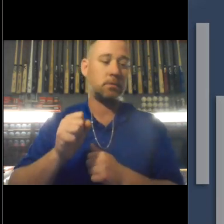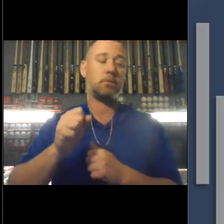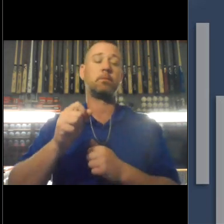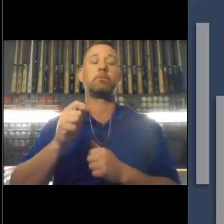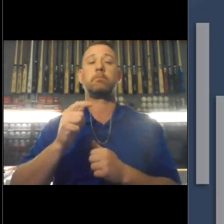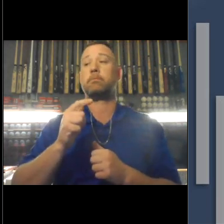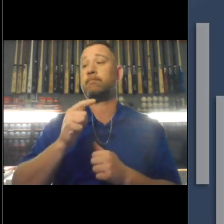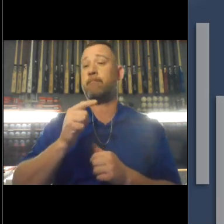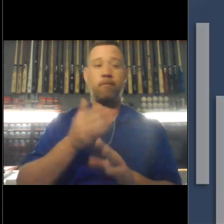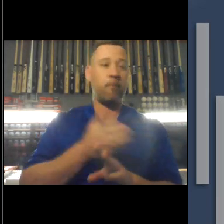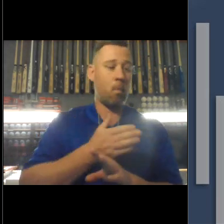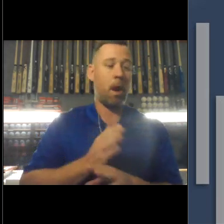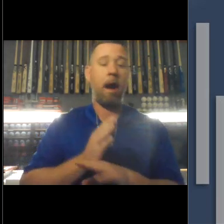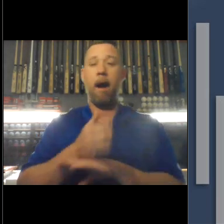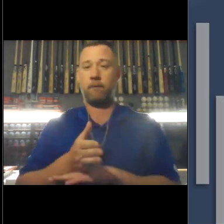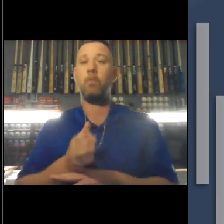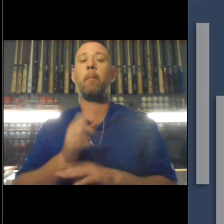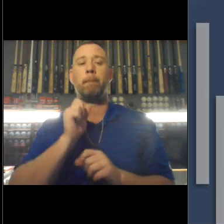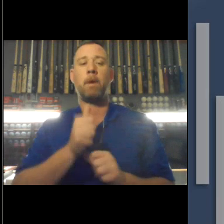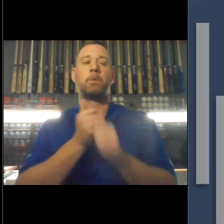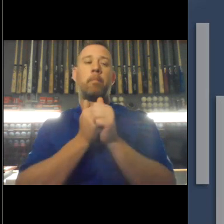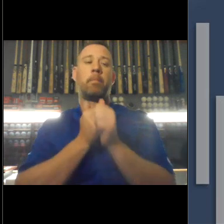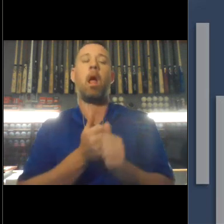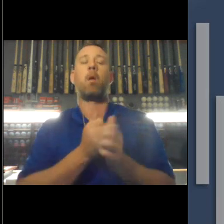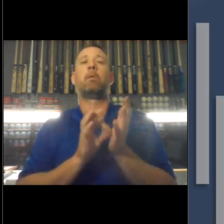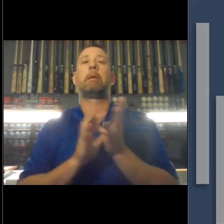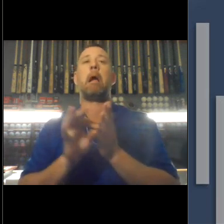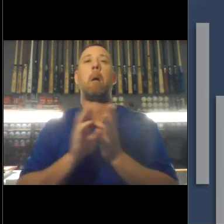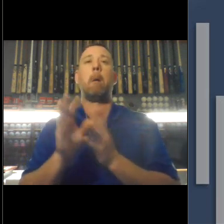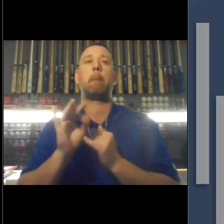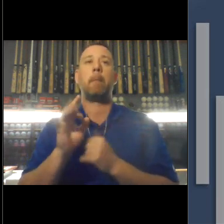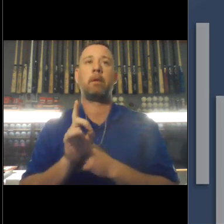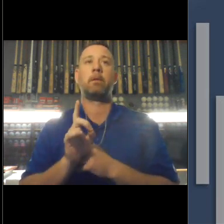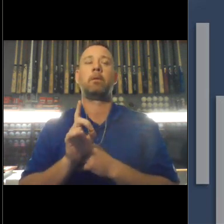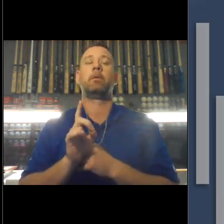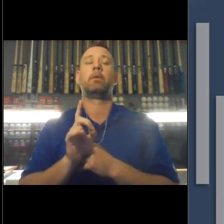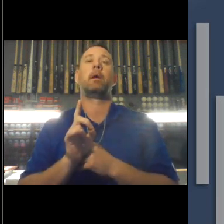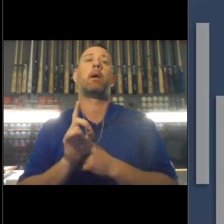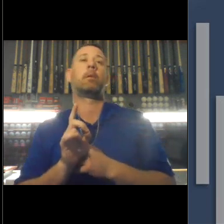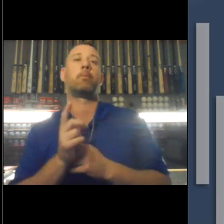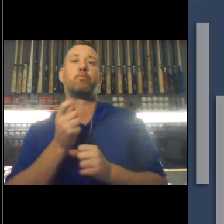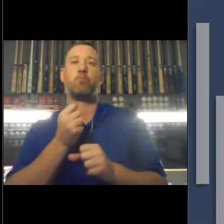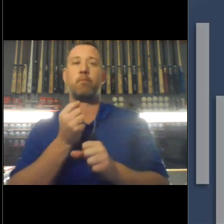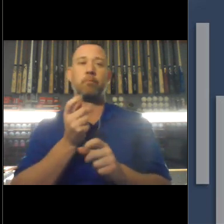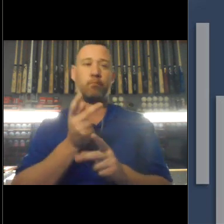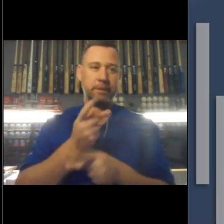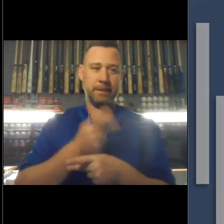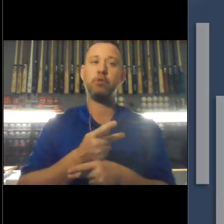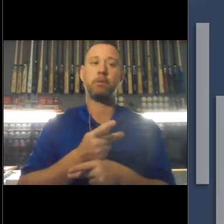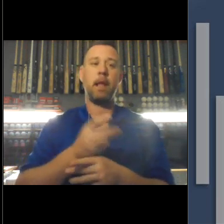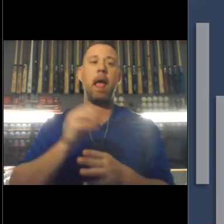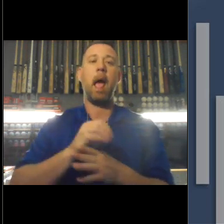this commission meeting must comply with the count methodology and procedures outlined in the interim guidance.